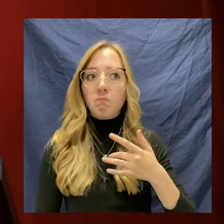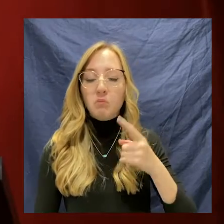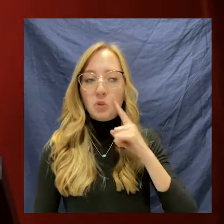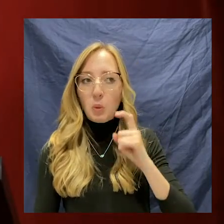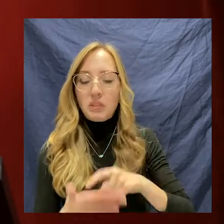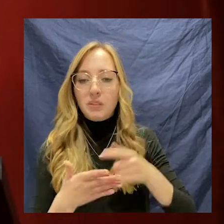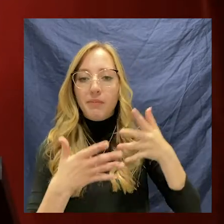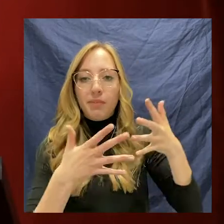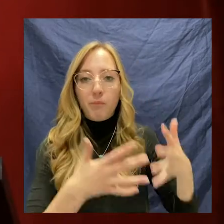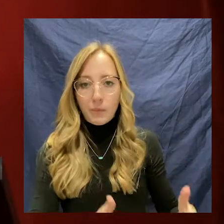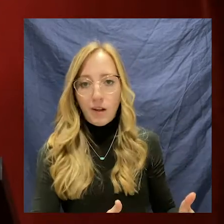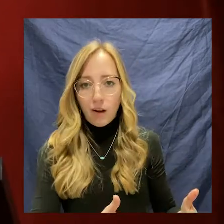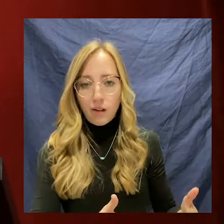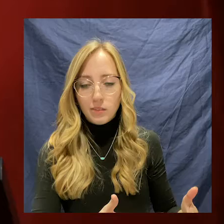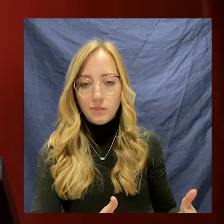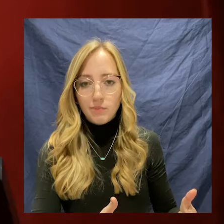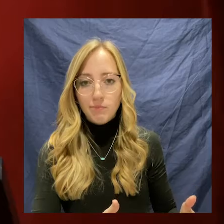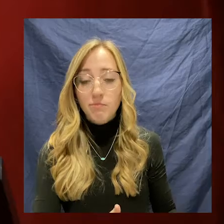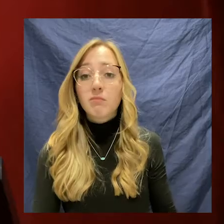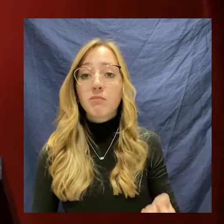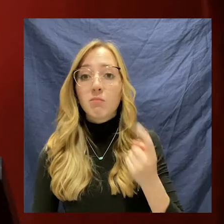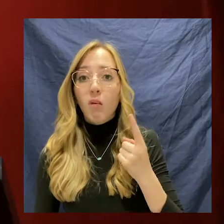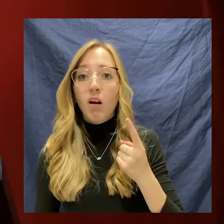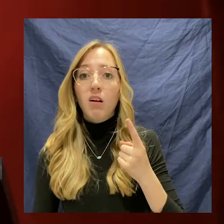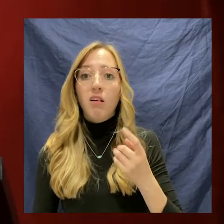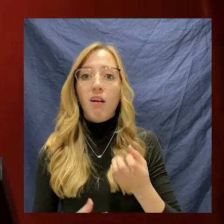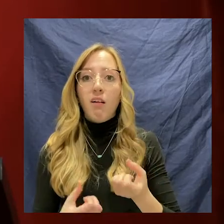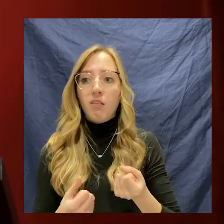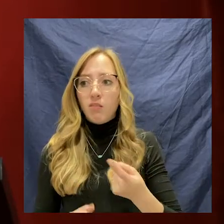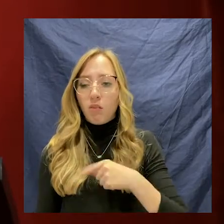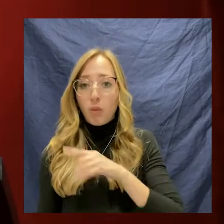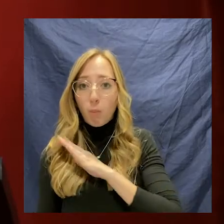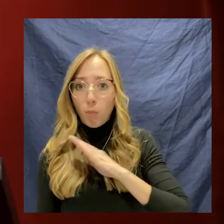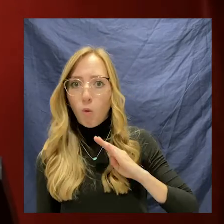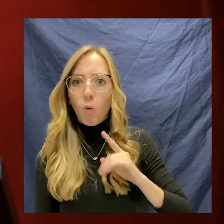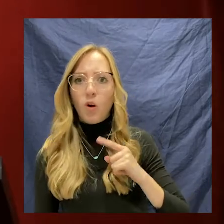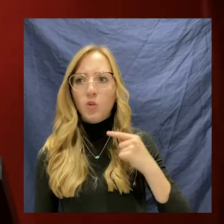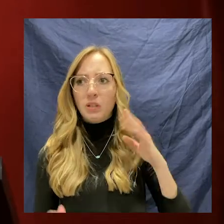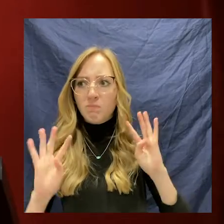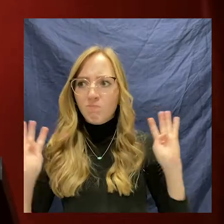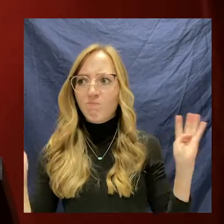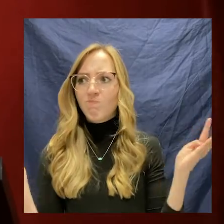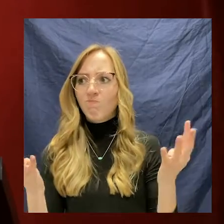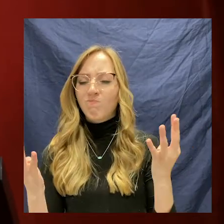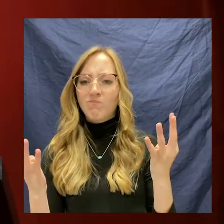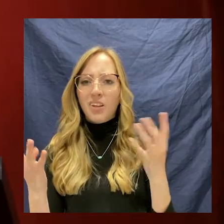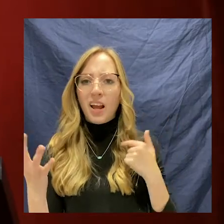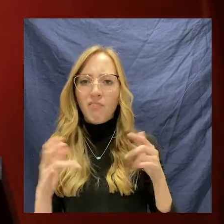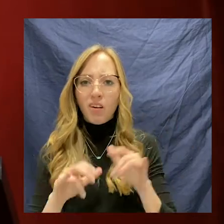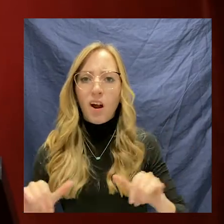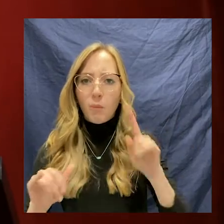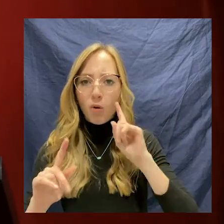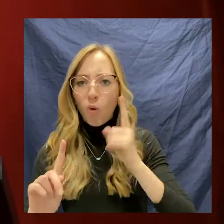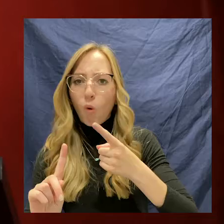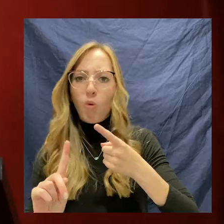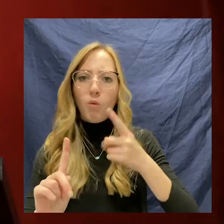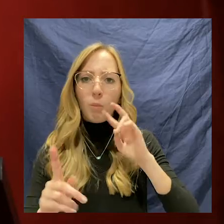However, when you surround yourself by people who share a commitment around a common purpose, anything is